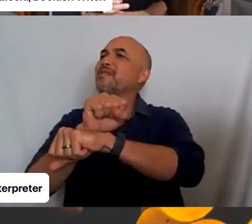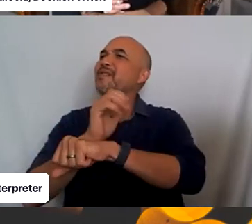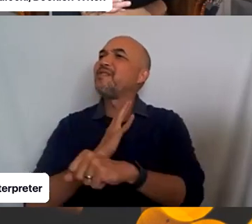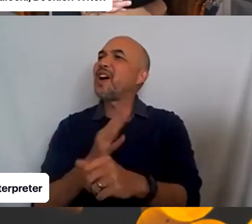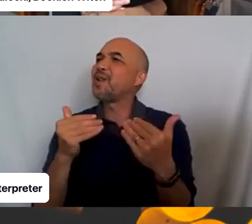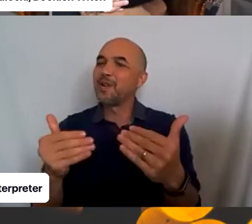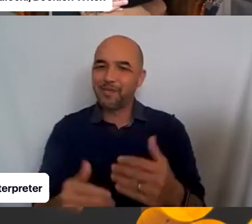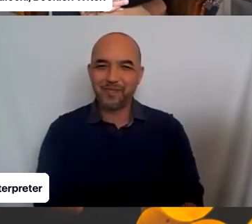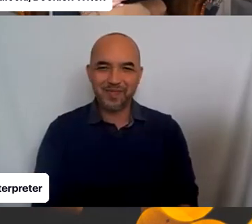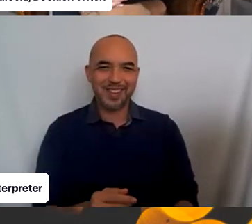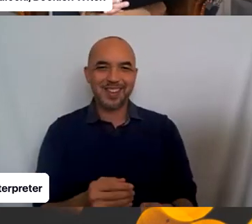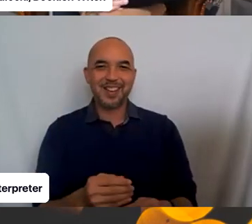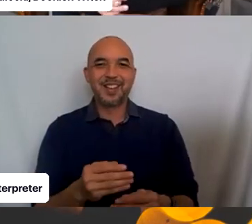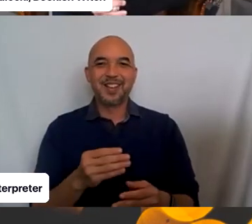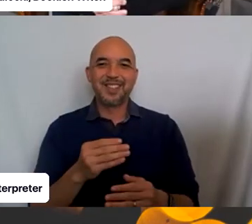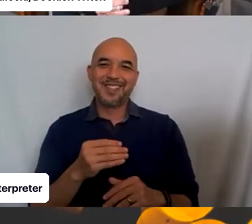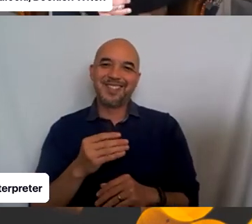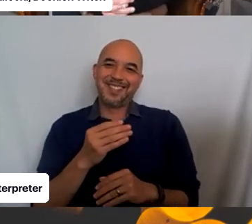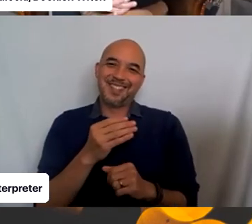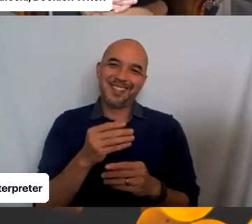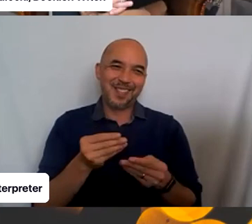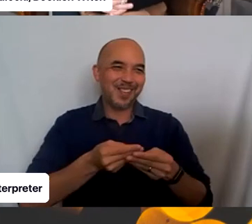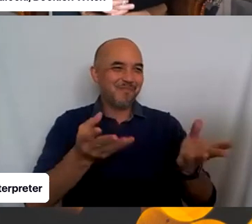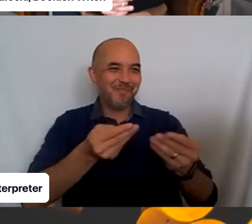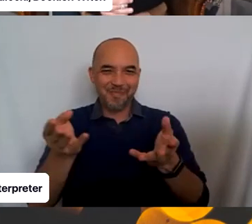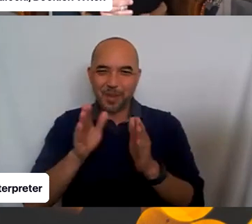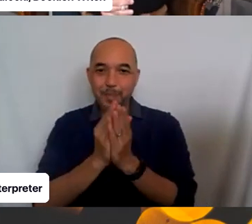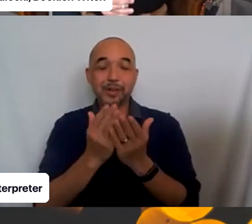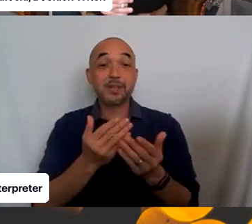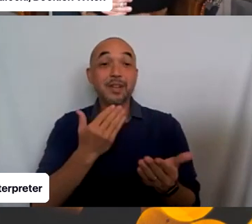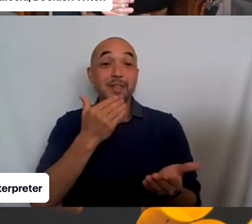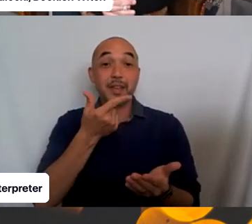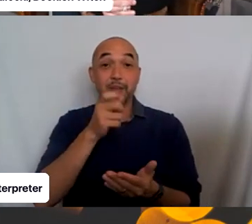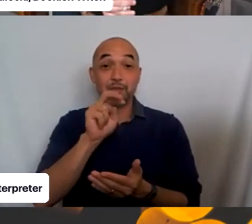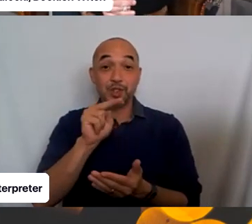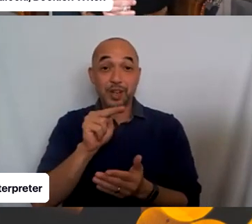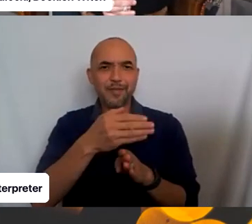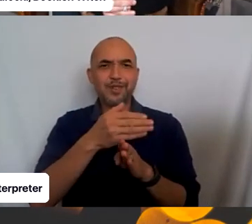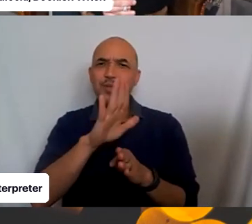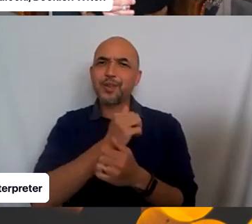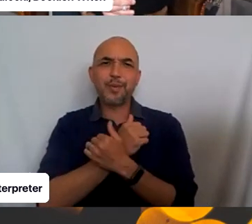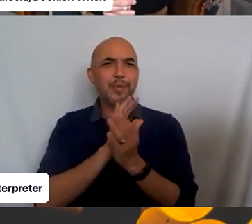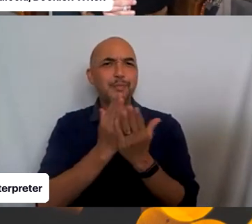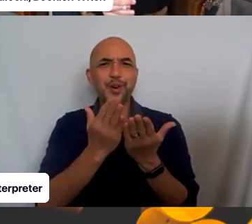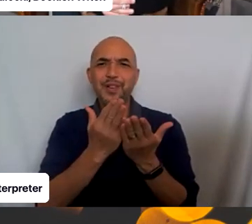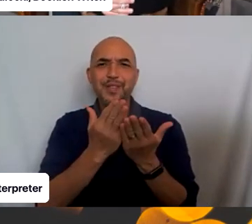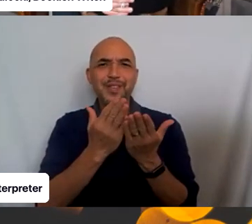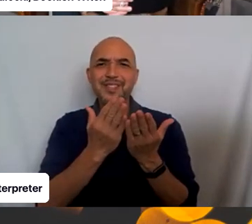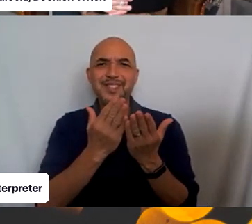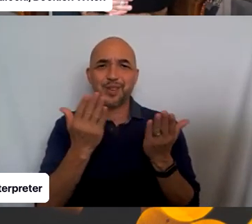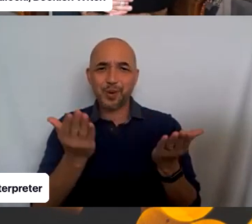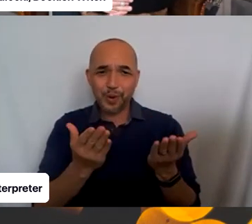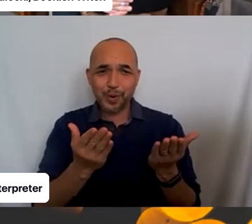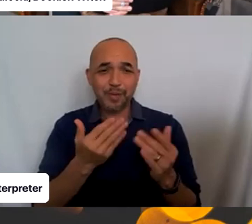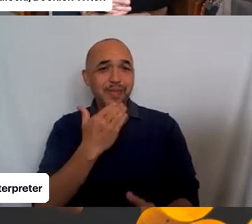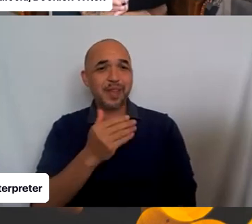100%. Banned books, all the books, magical books. Thank you, Jen, for sharing your love of books here and supporting authors. Thank you,